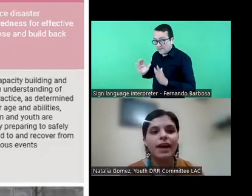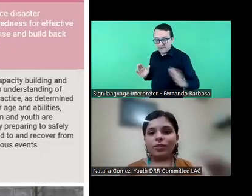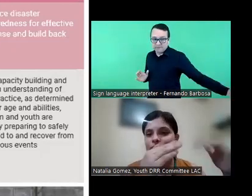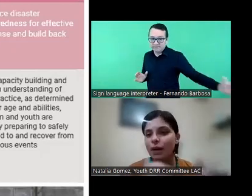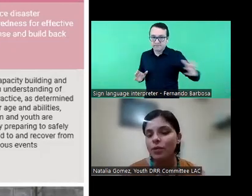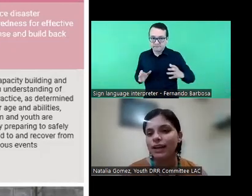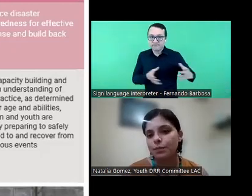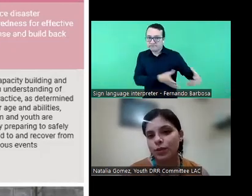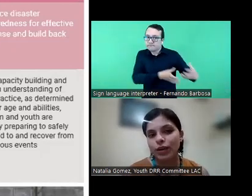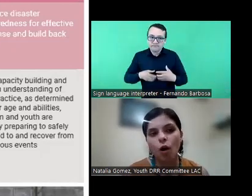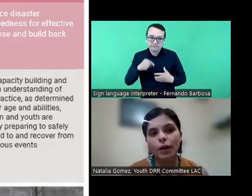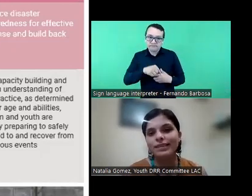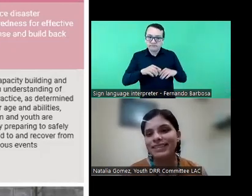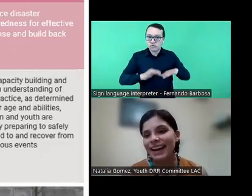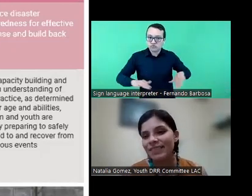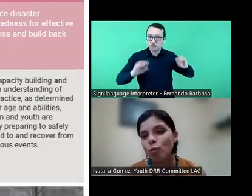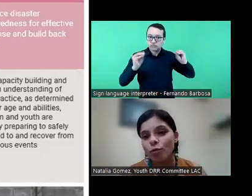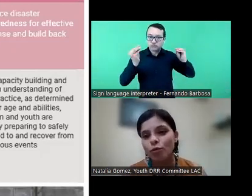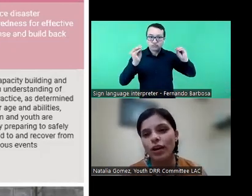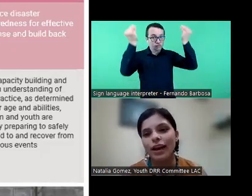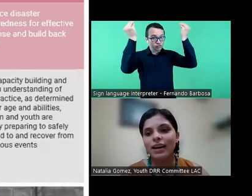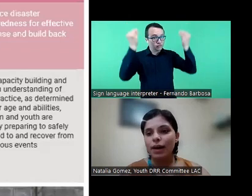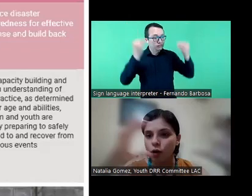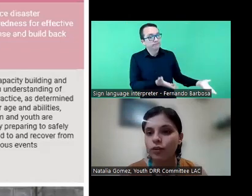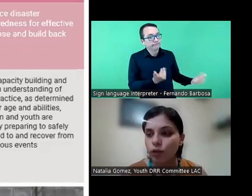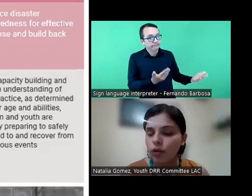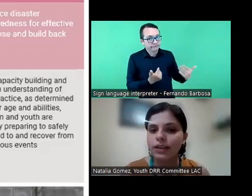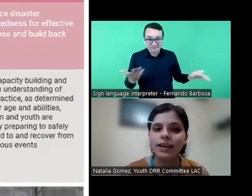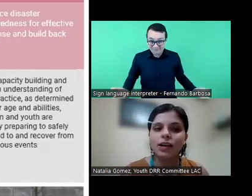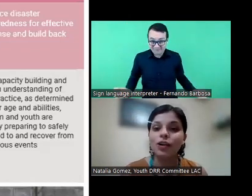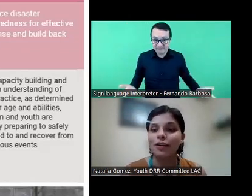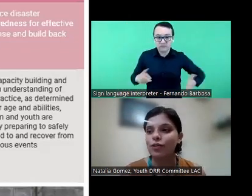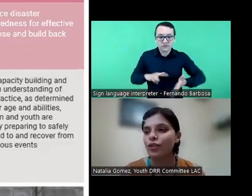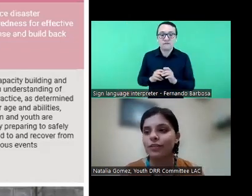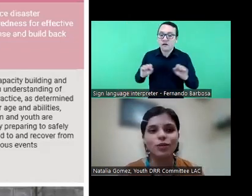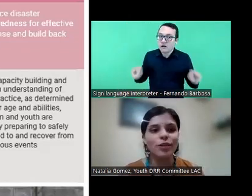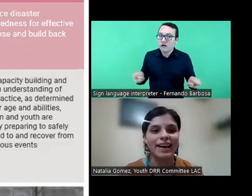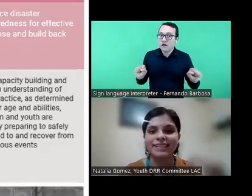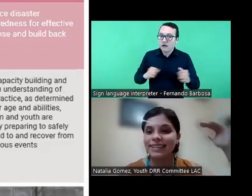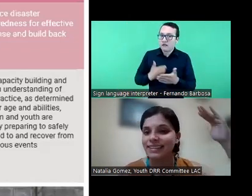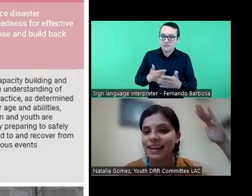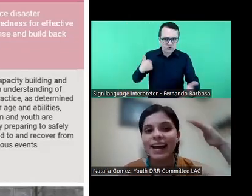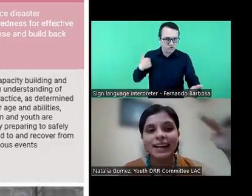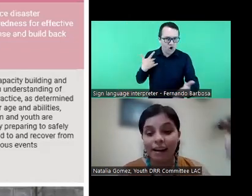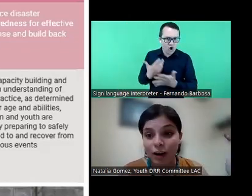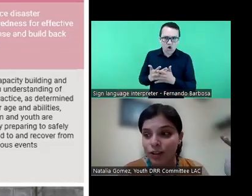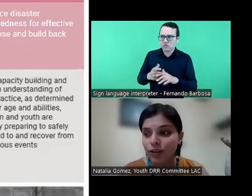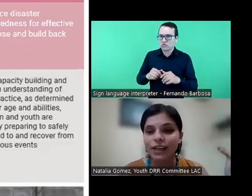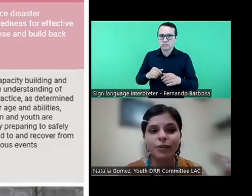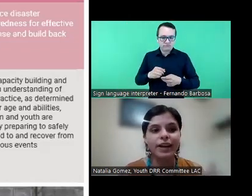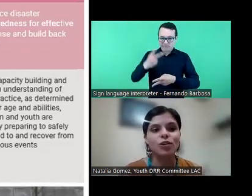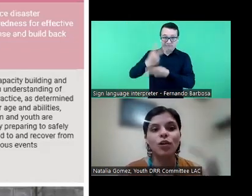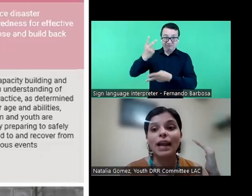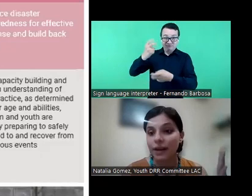preparedness and training processes. That's why we see that youth have an important role in the whole